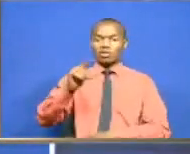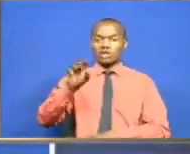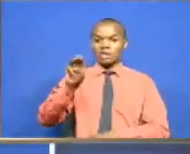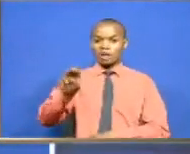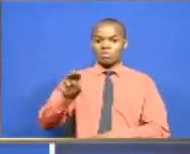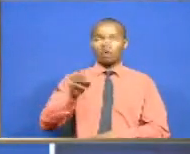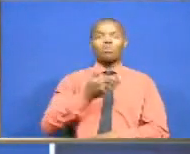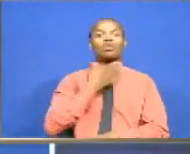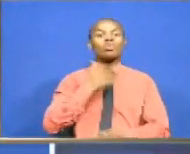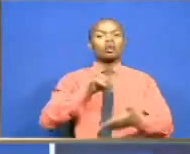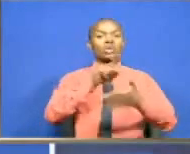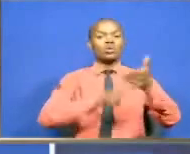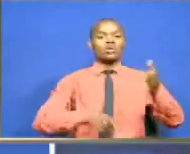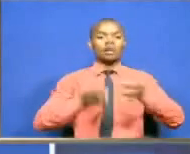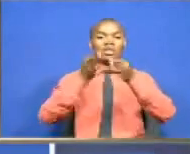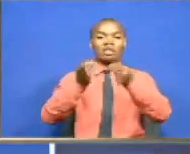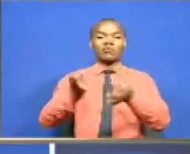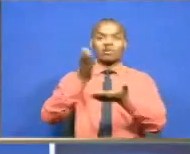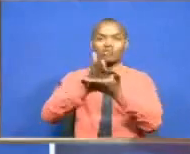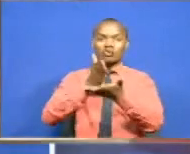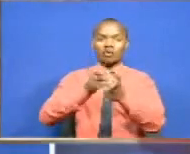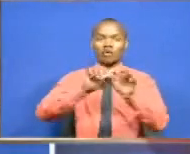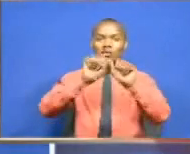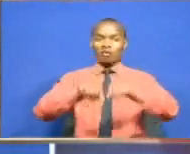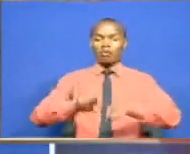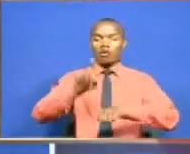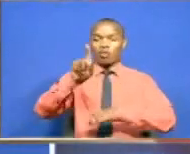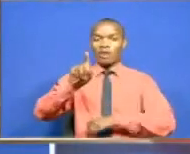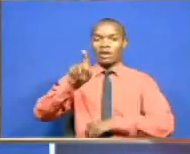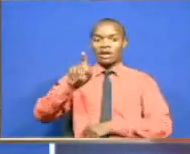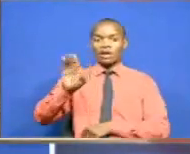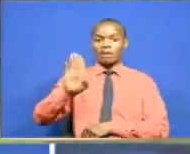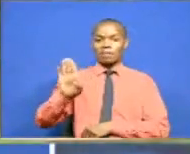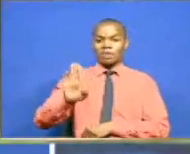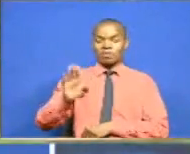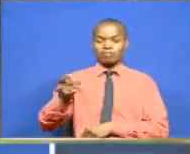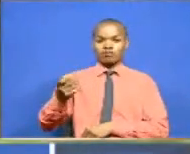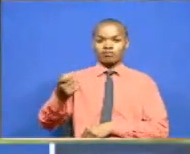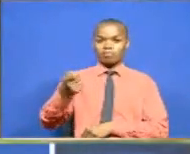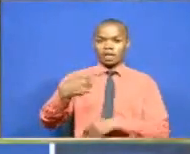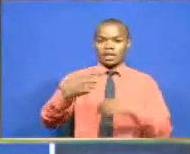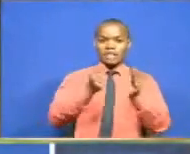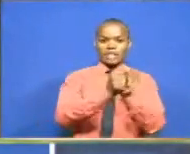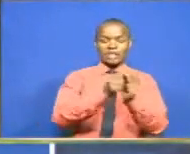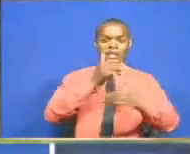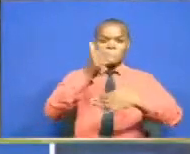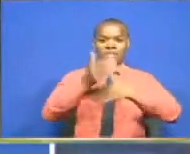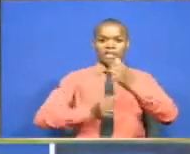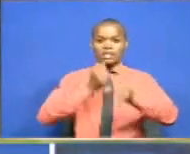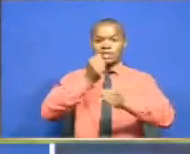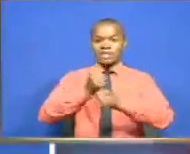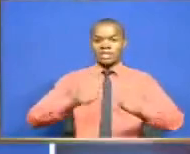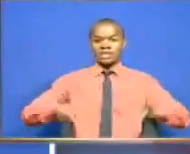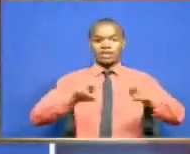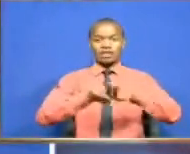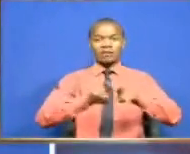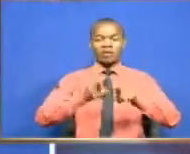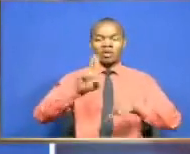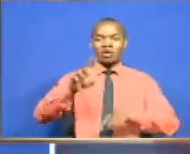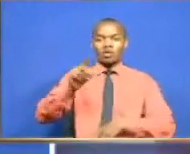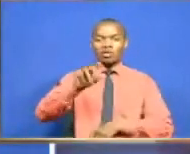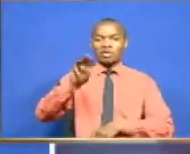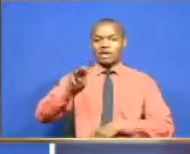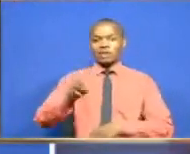tungependa ya kwamba tupande miti bilioni 1 kabla ya June next year. The initiative, spearheaded by United Green Movement